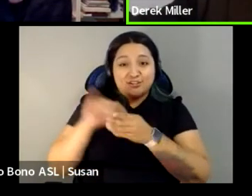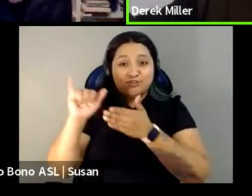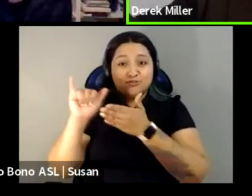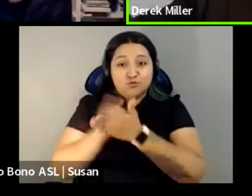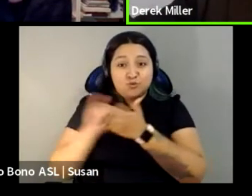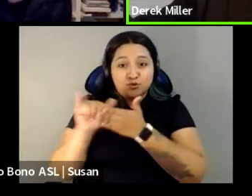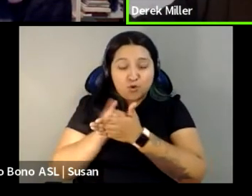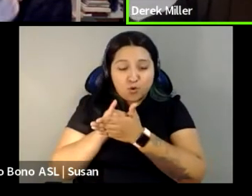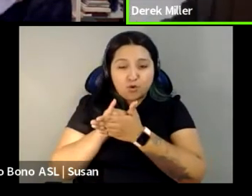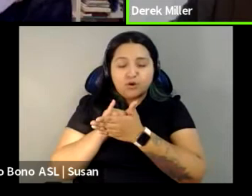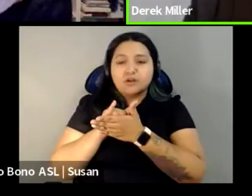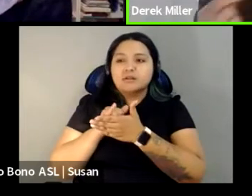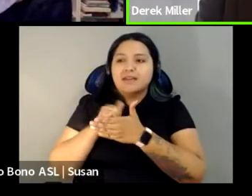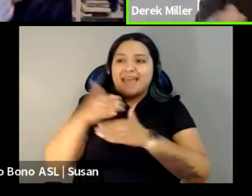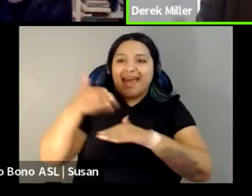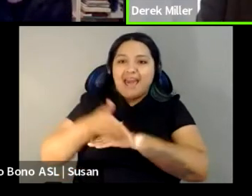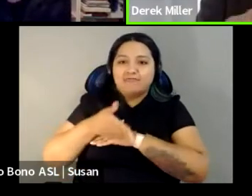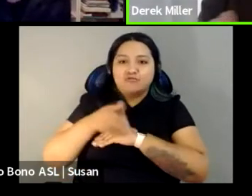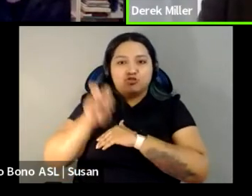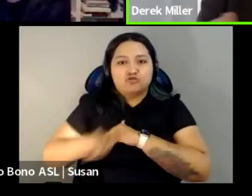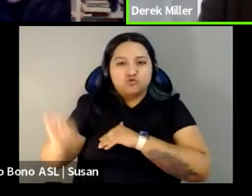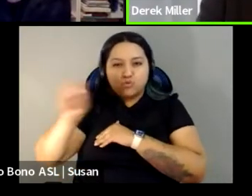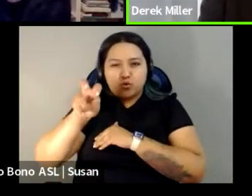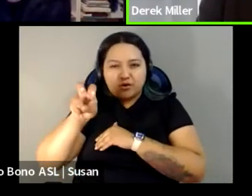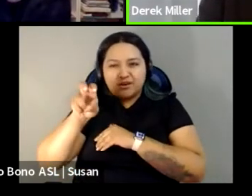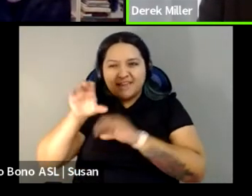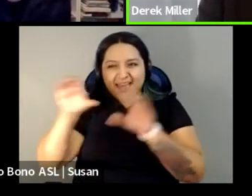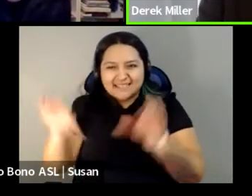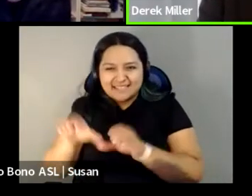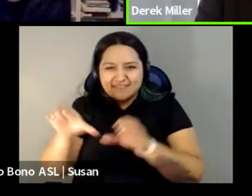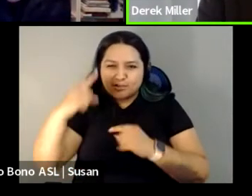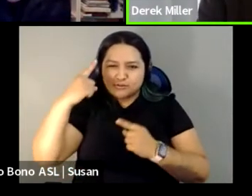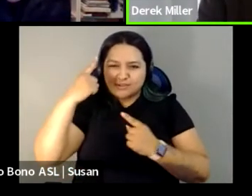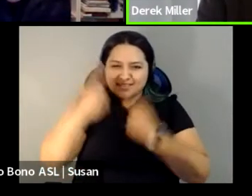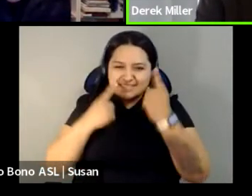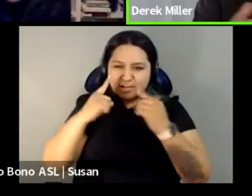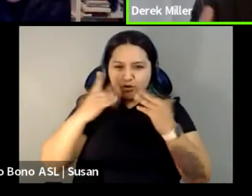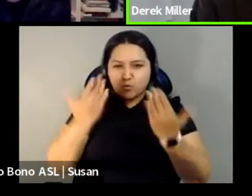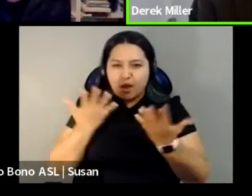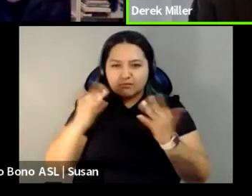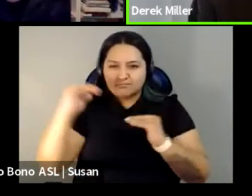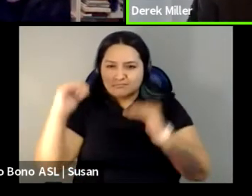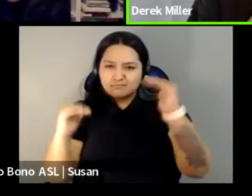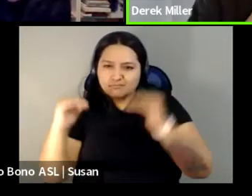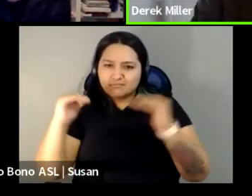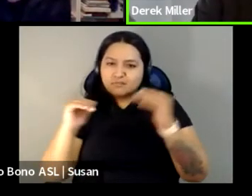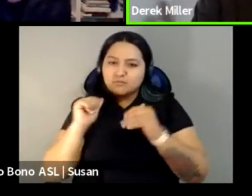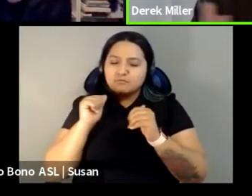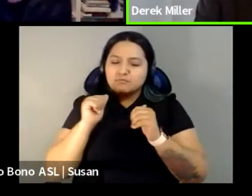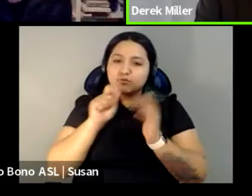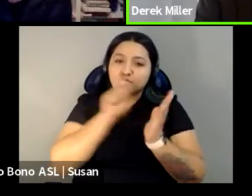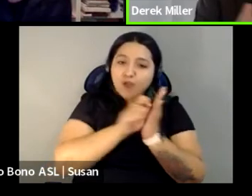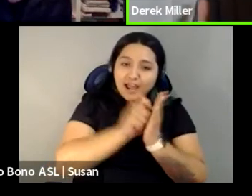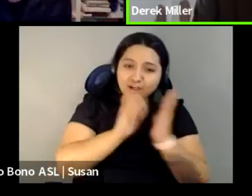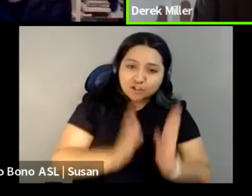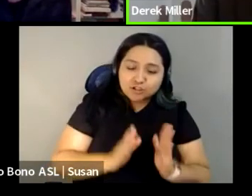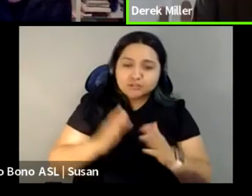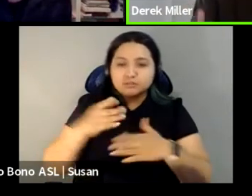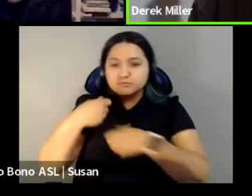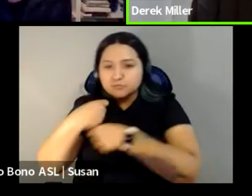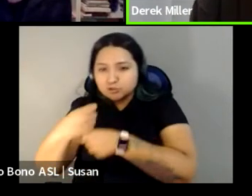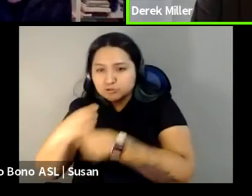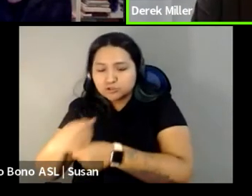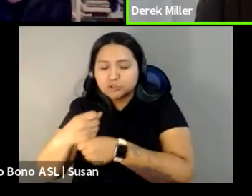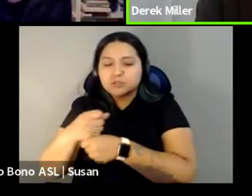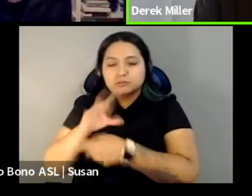the drop in touring activity. So to think a little bit about the balance of power between producers and playwrights in the context context of the expansion or contraction of the theater